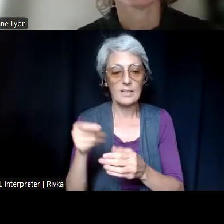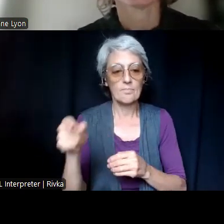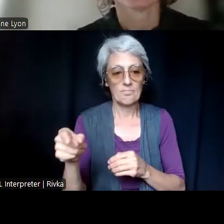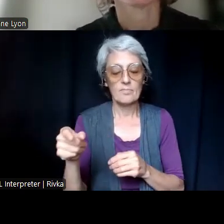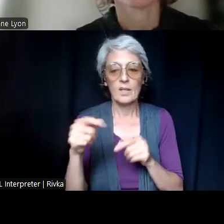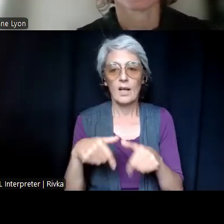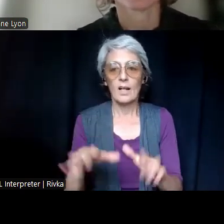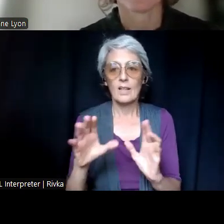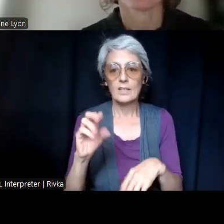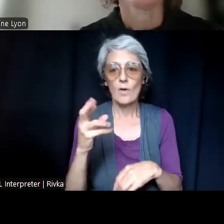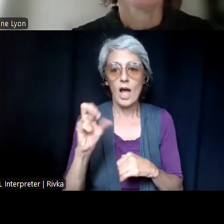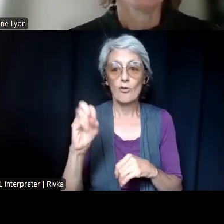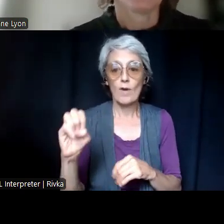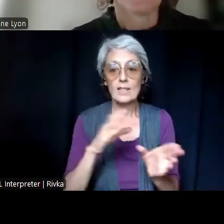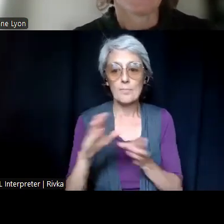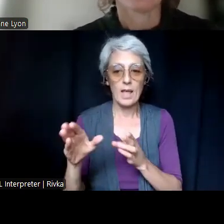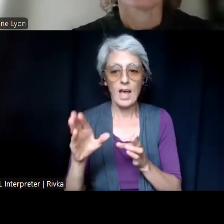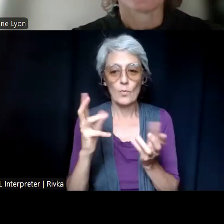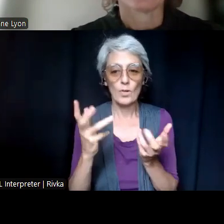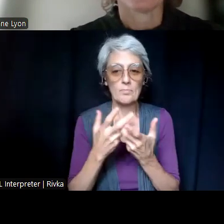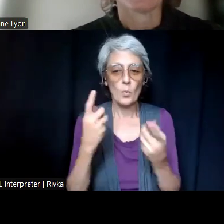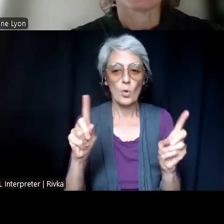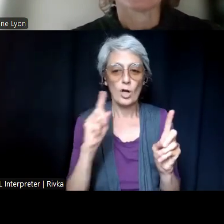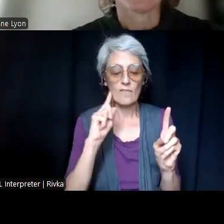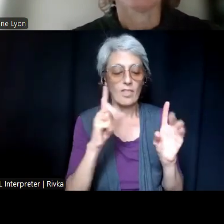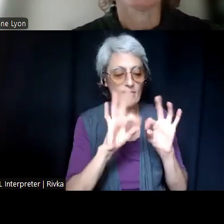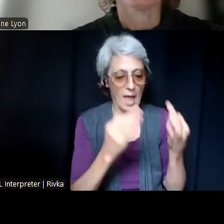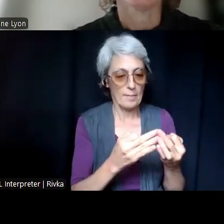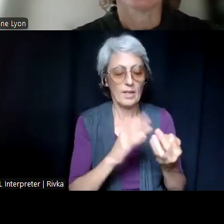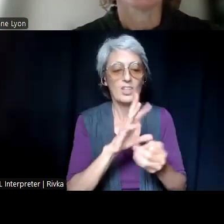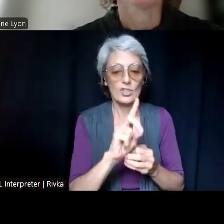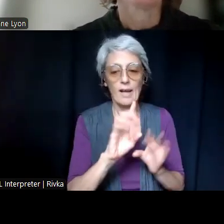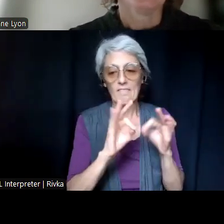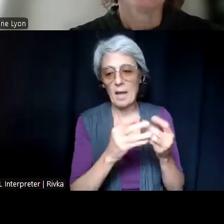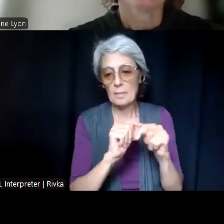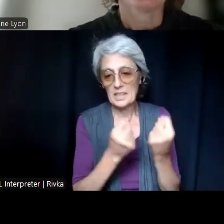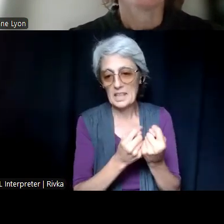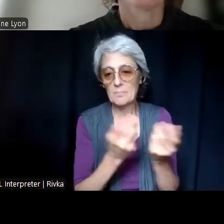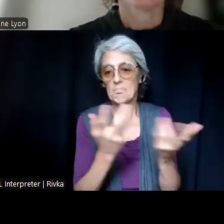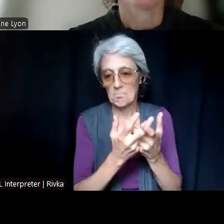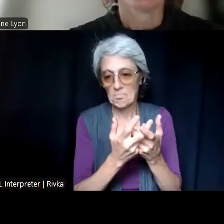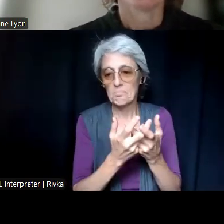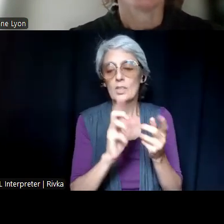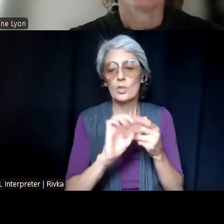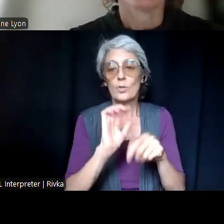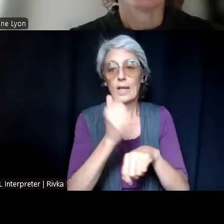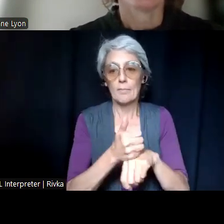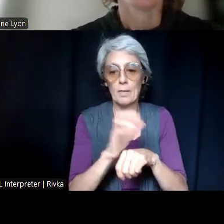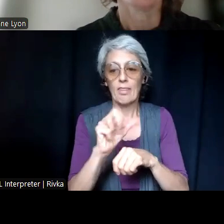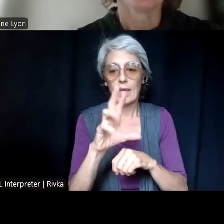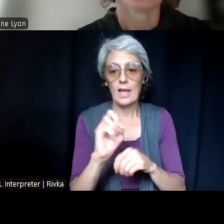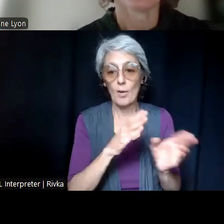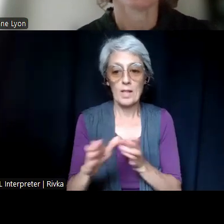Ohio Rise plan to work with the family and the child and family team to implement the care plan for the